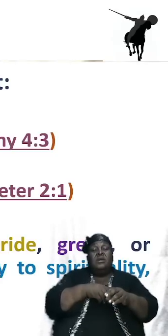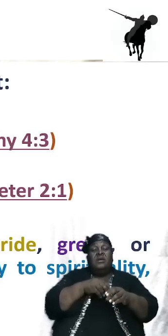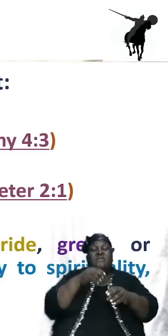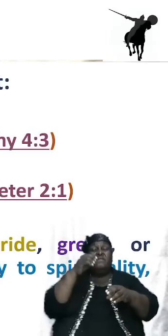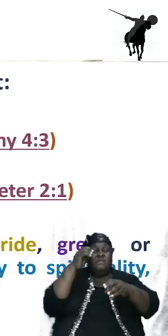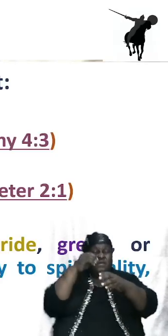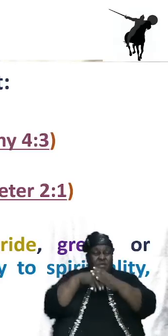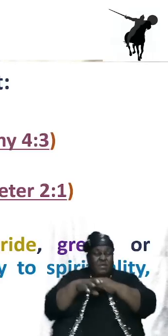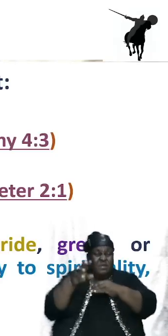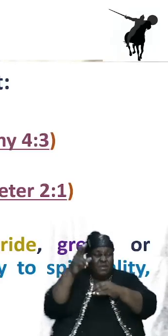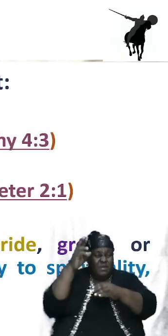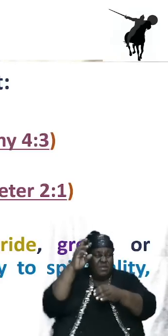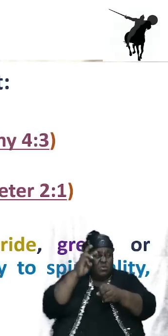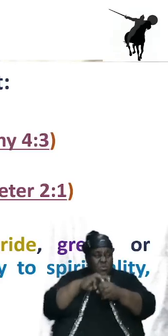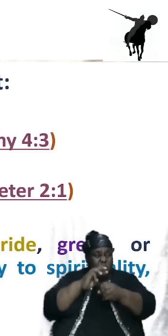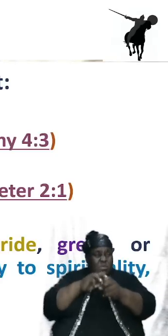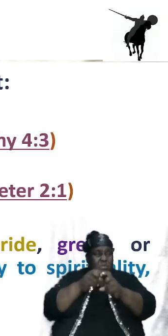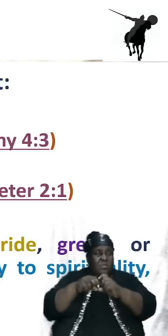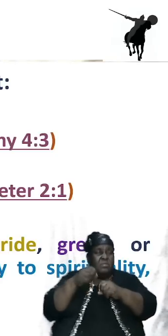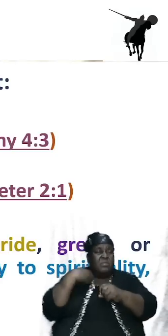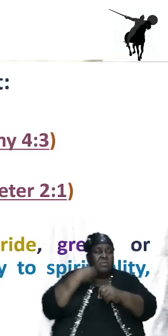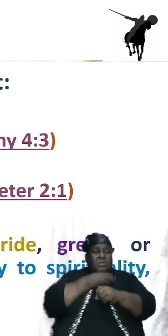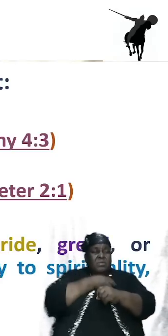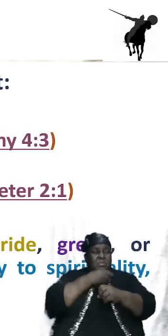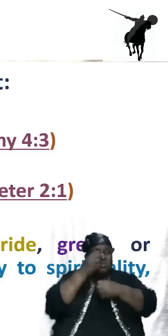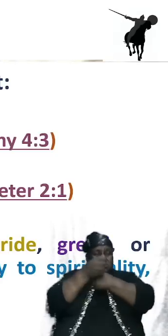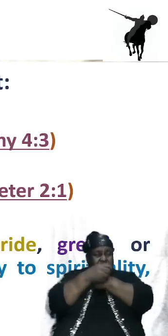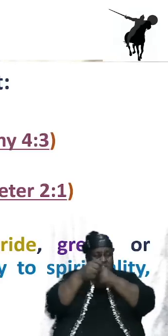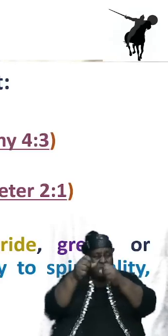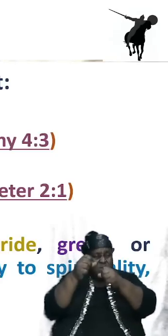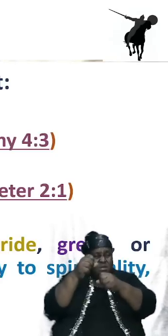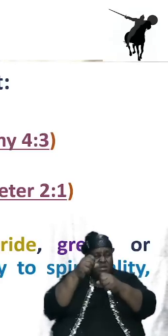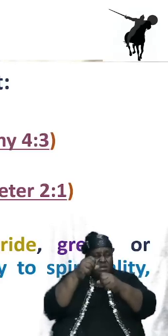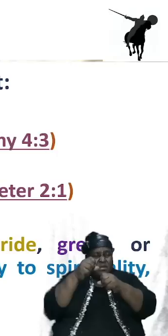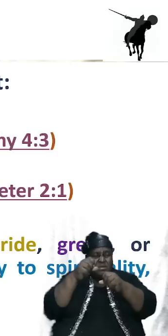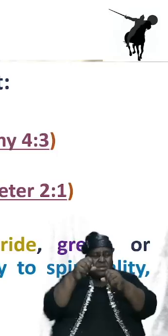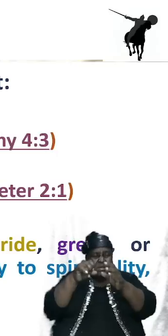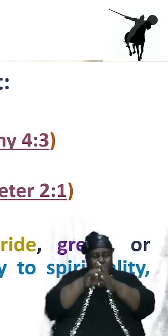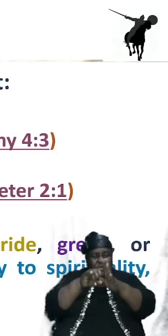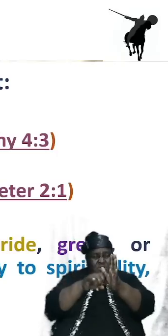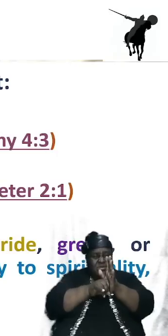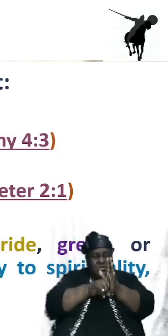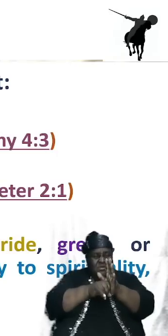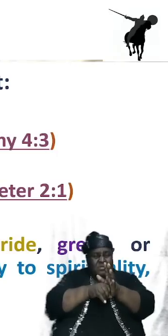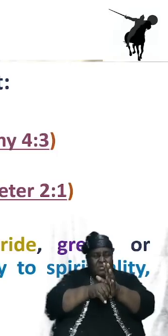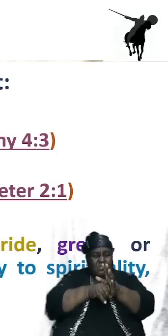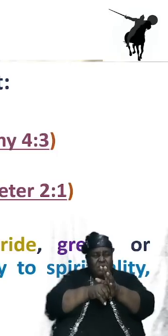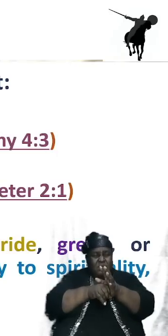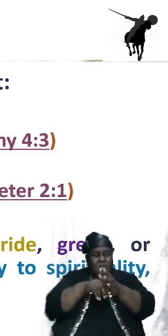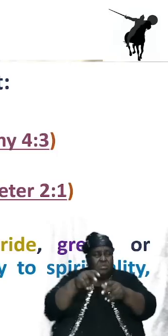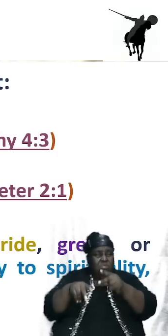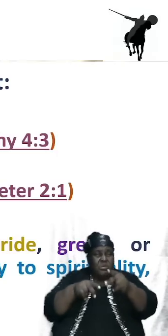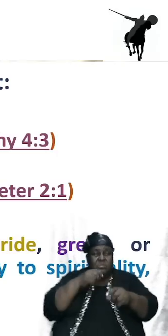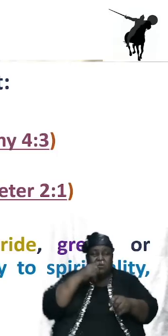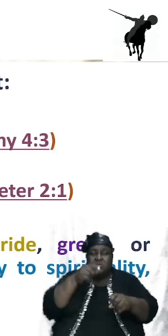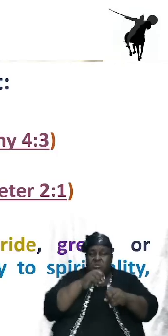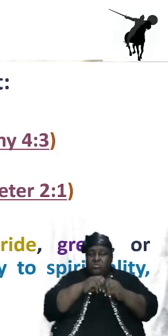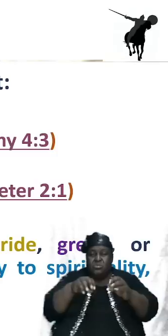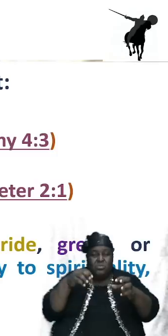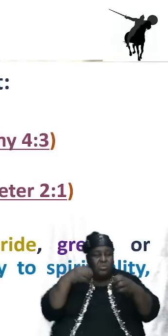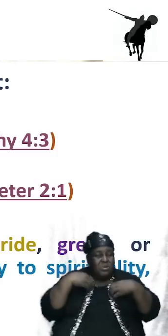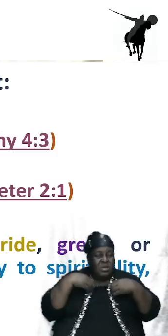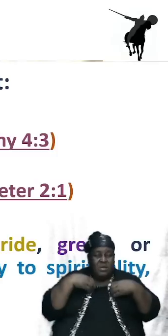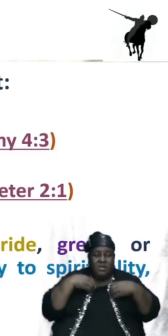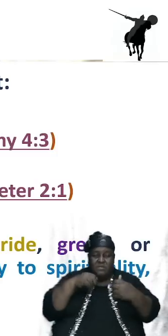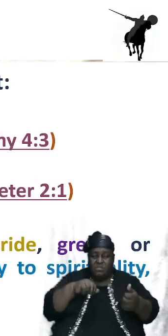little injection of false teaching, people start saying, no, you don't need to get baptized to be saved anymore. As